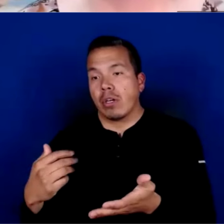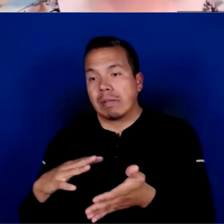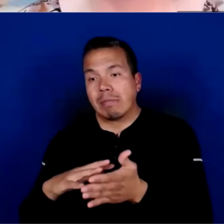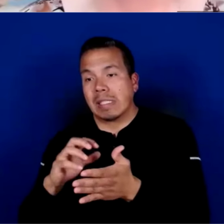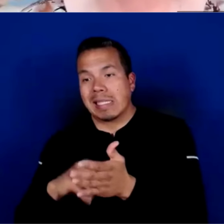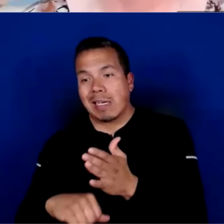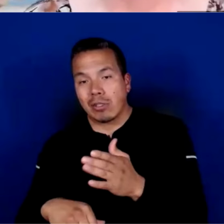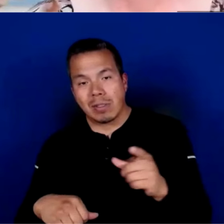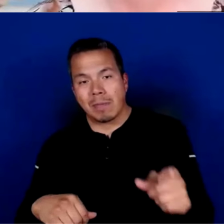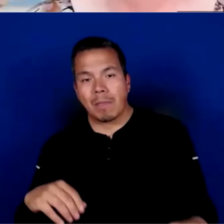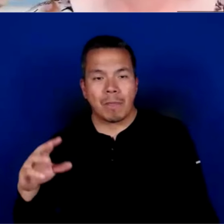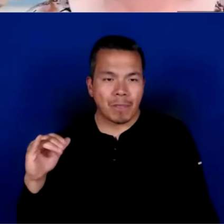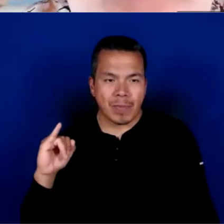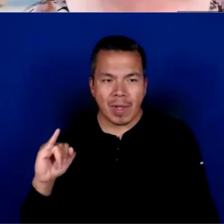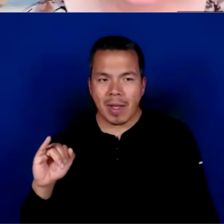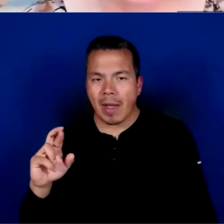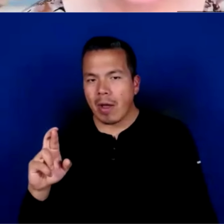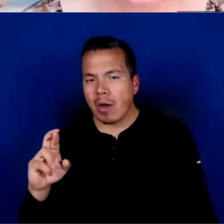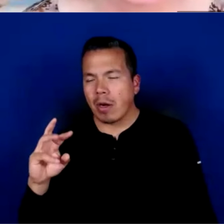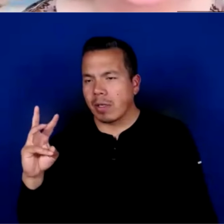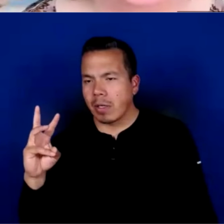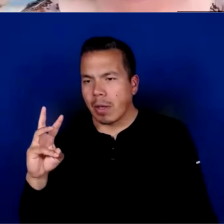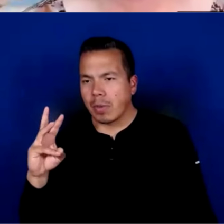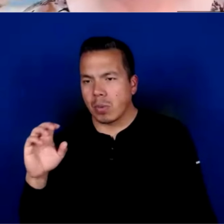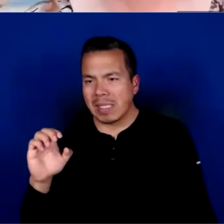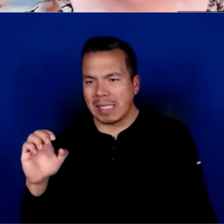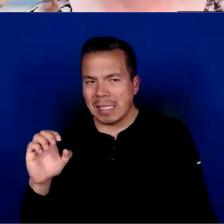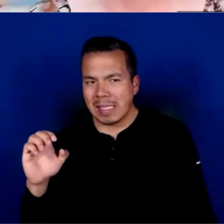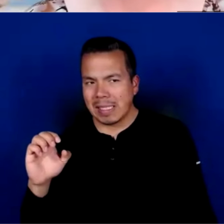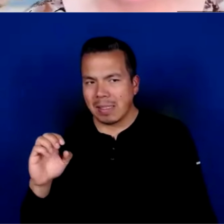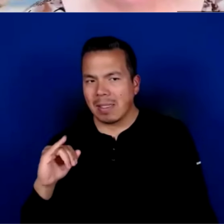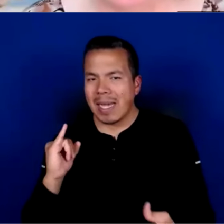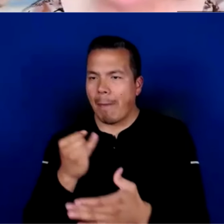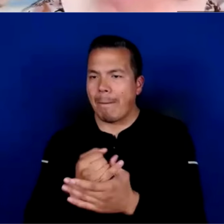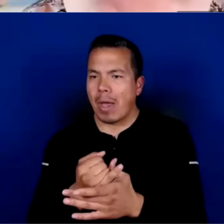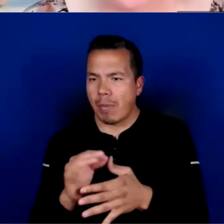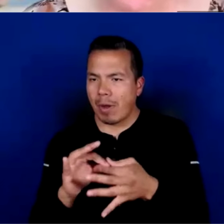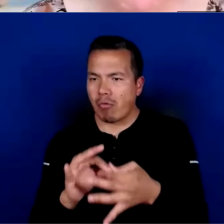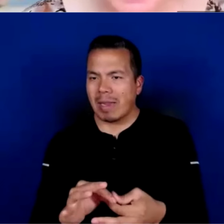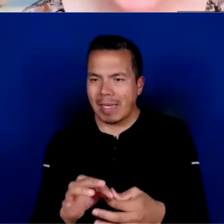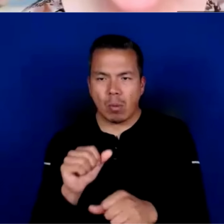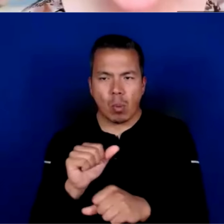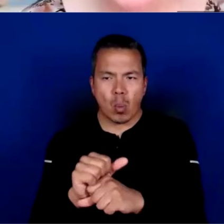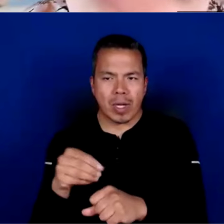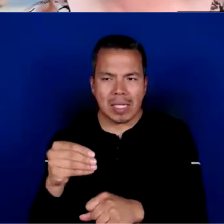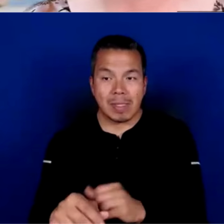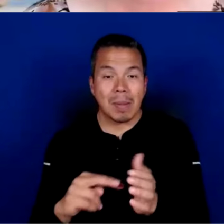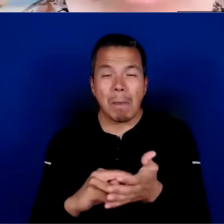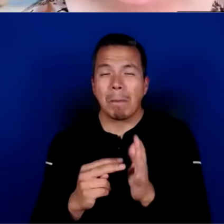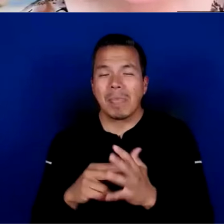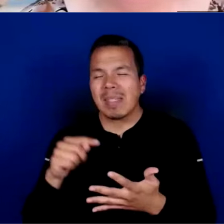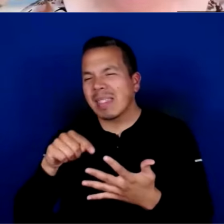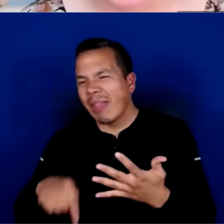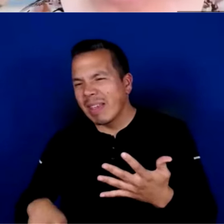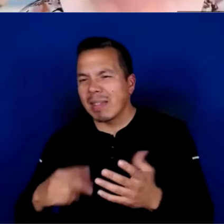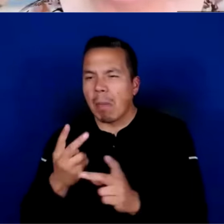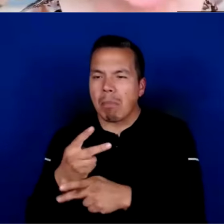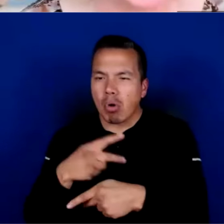work expenses. And these are goods or services that you have to pay for out of your own pocket. You're not going to